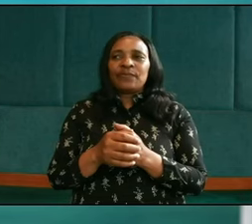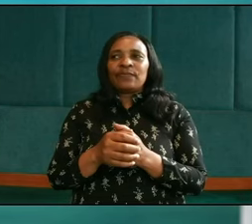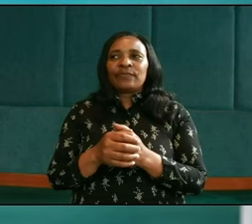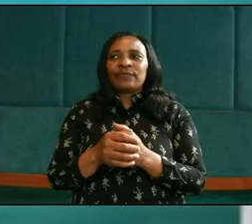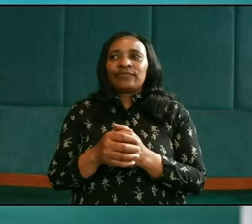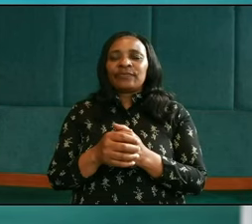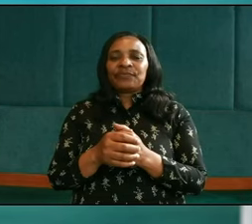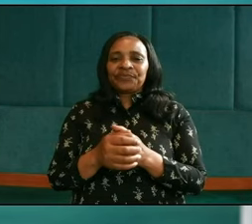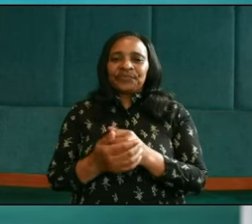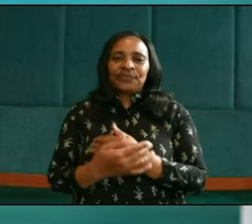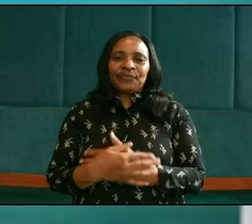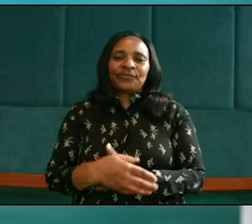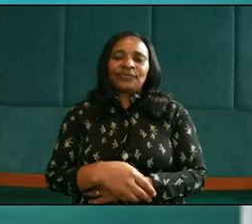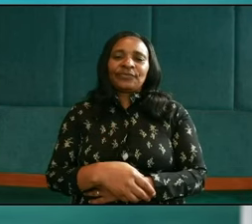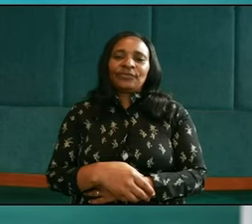And